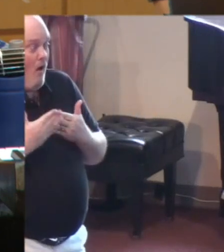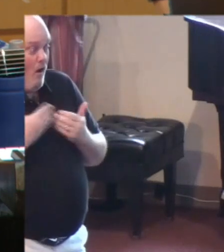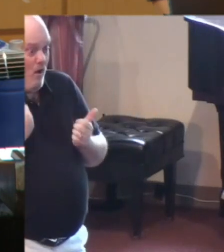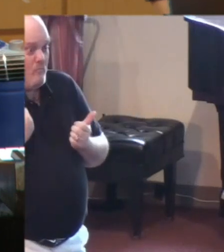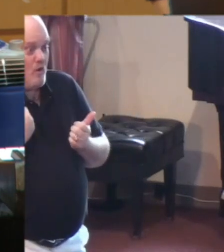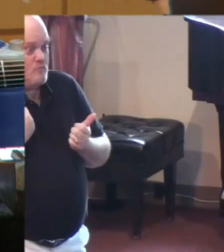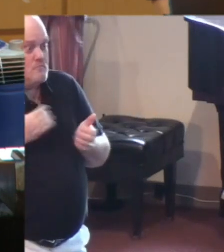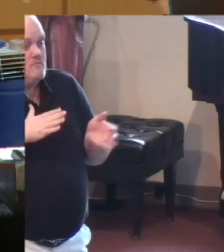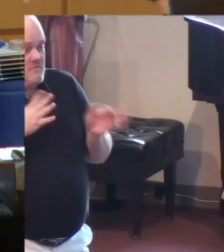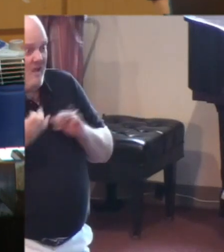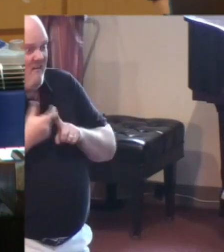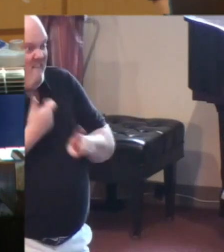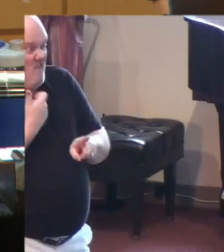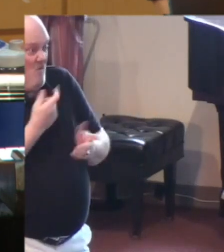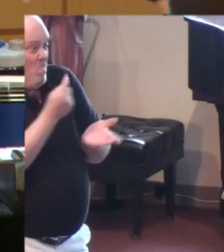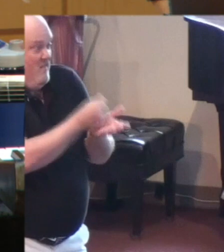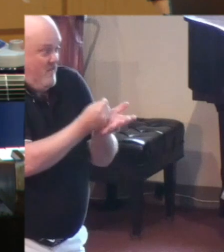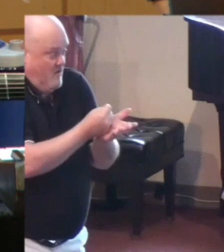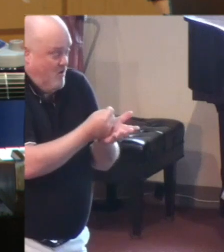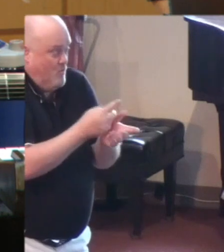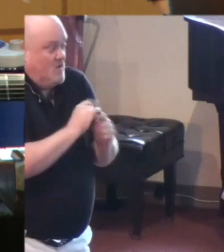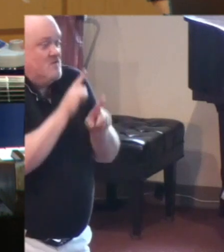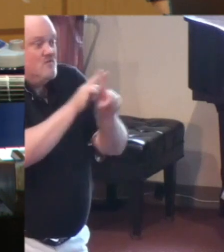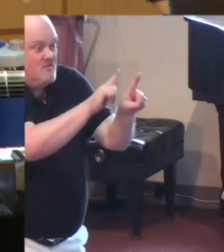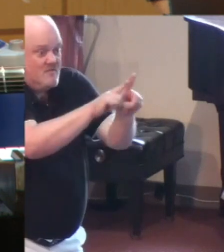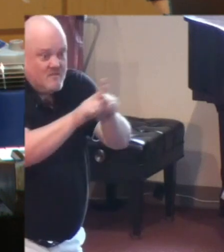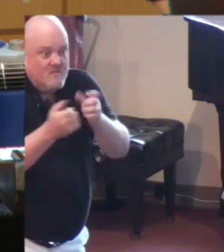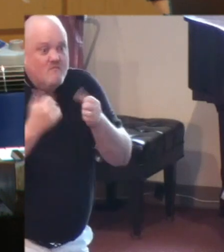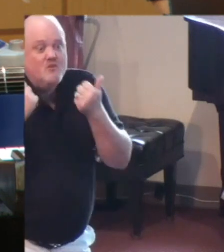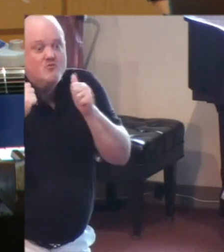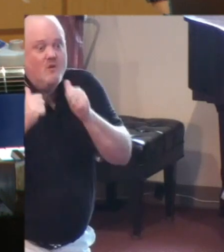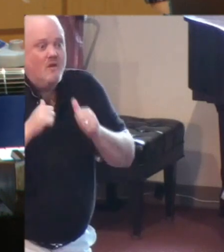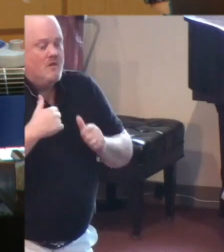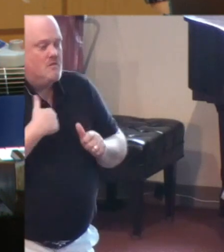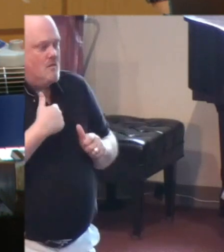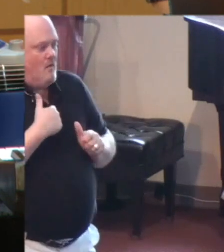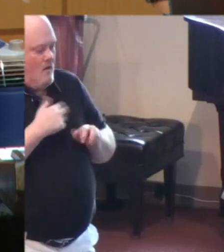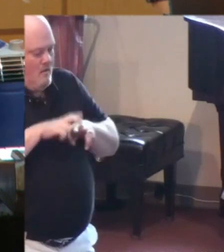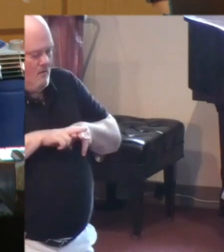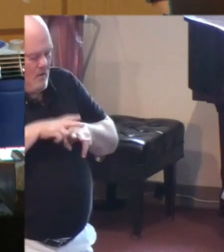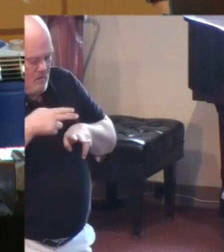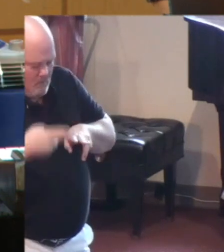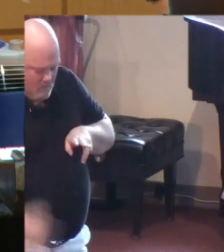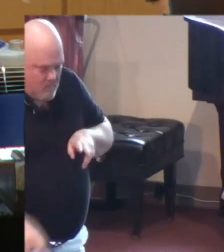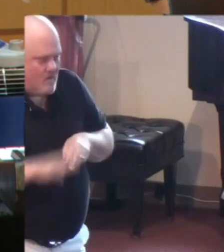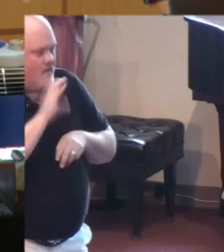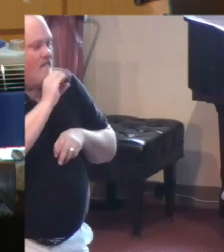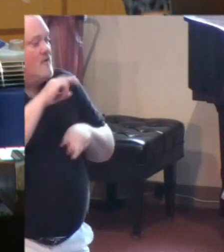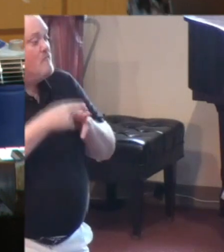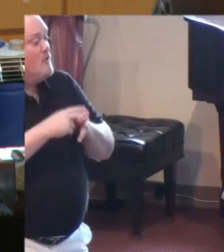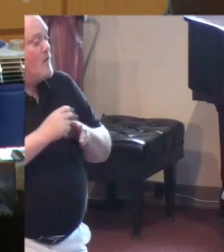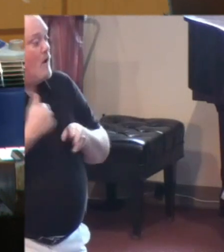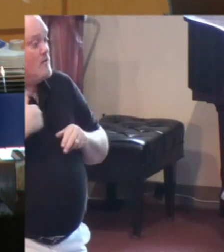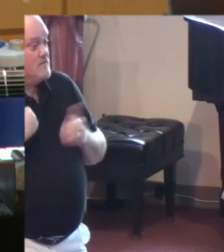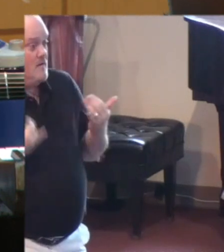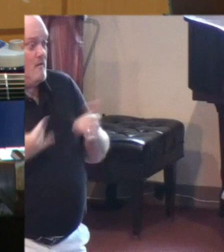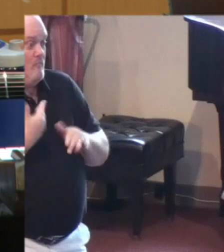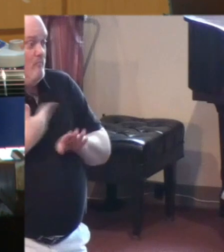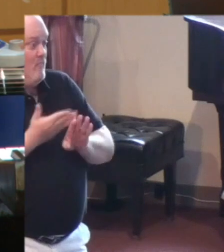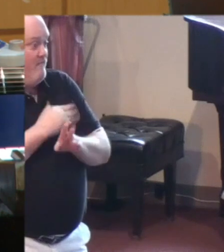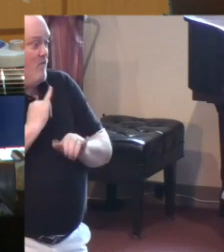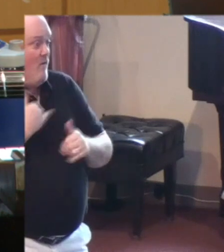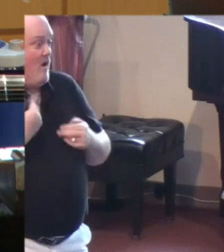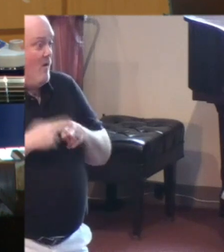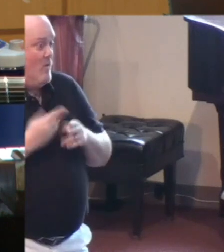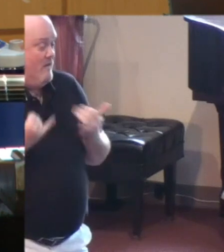then all things alternative, I weighed 50 pounds less than I weigh right now.